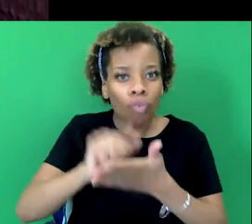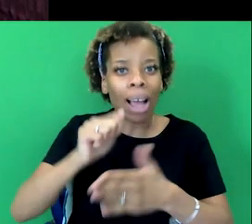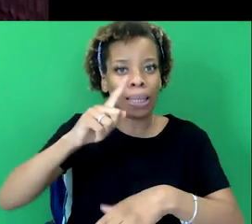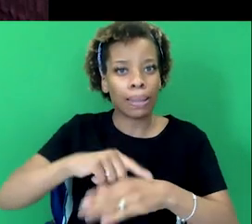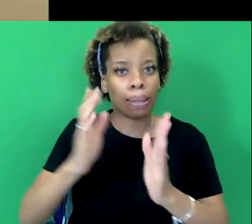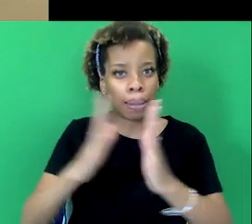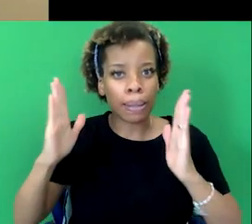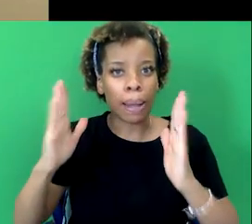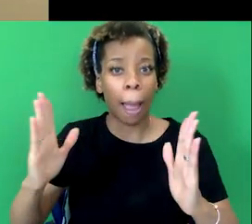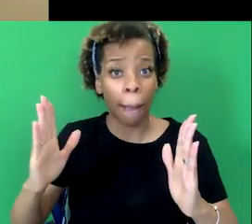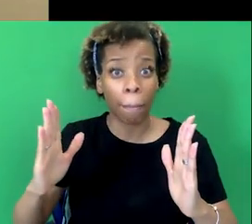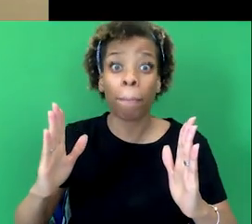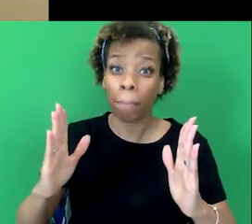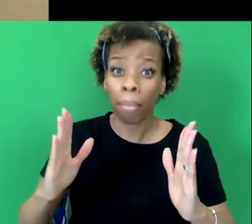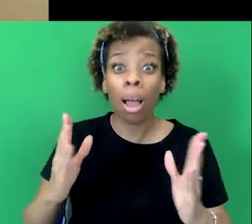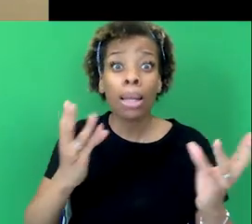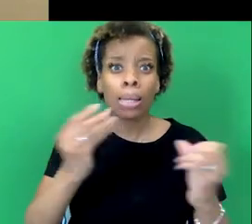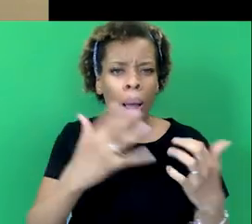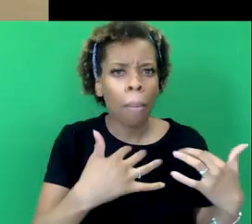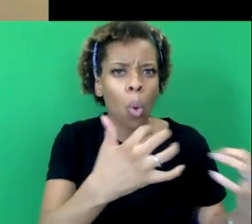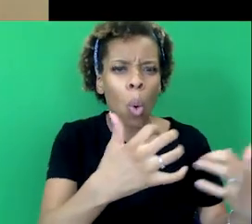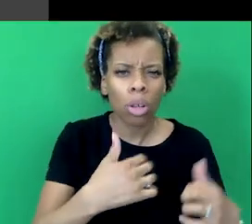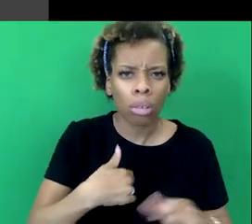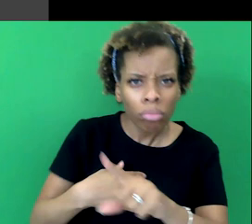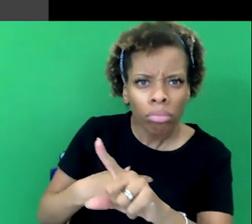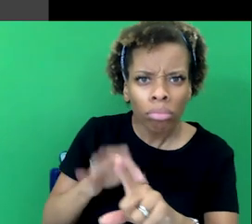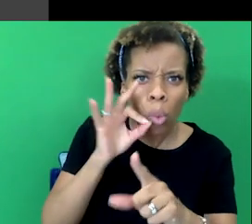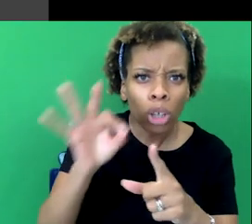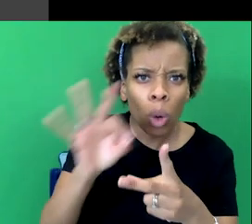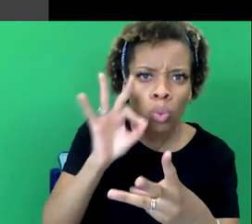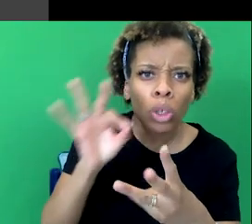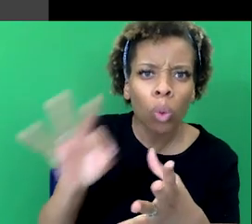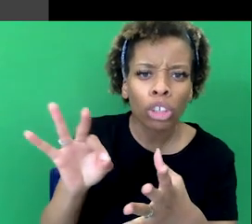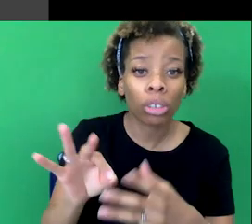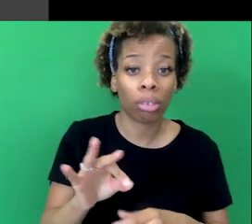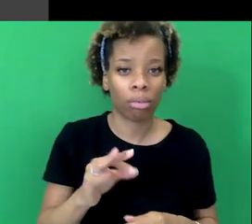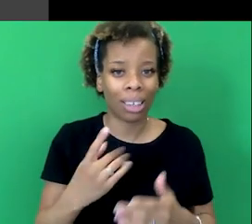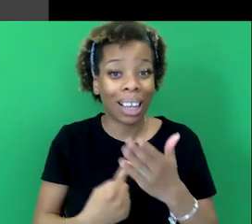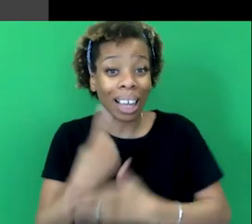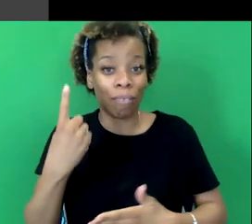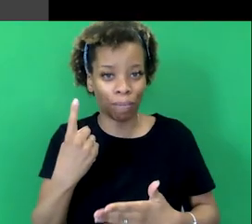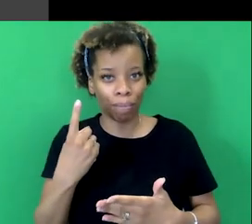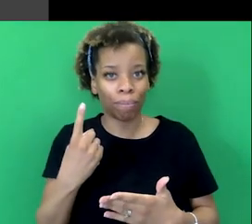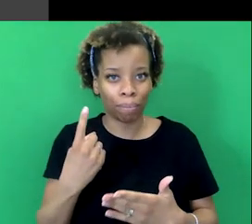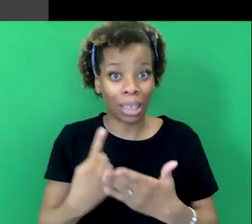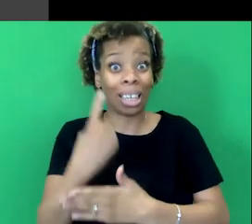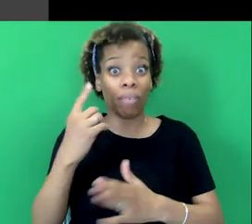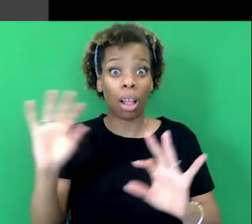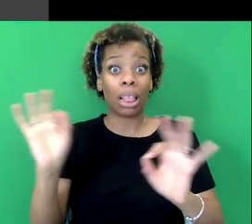you, particularly if they don't know what you're talking about. Hmm. But I believe that we have the right to